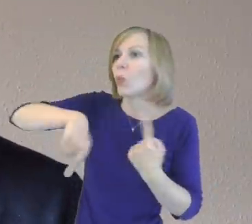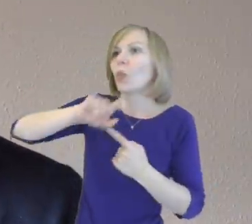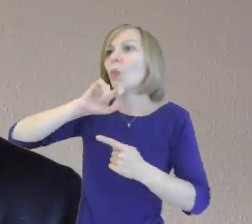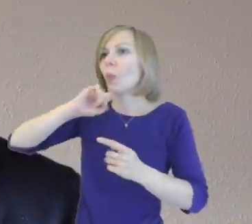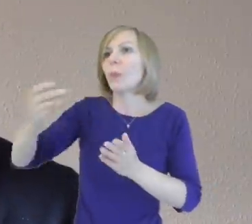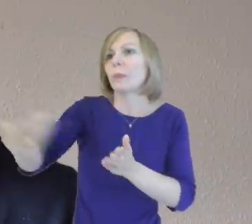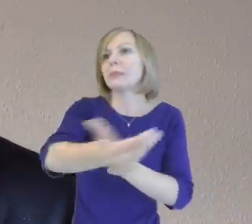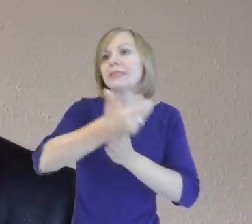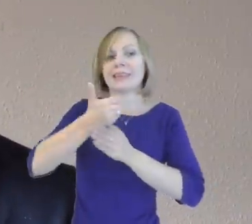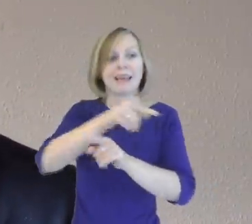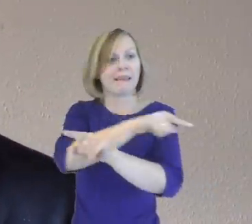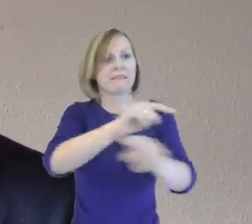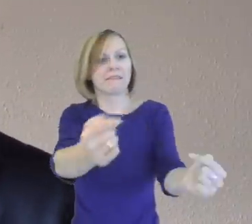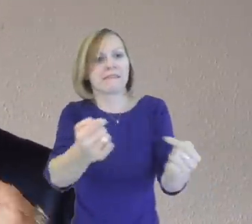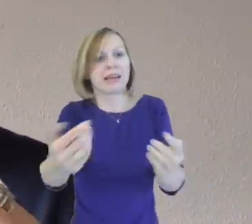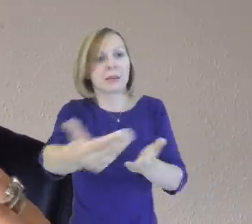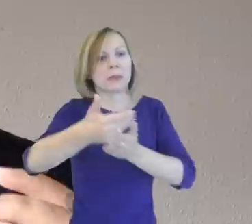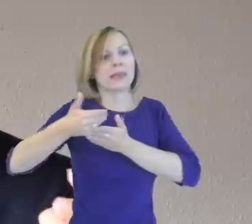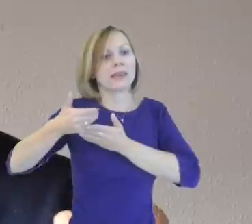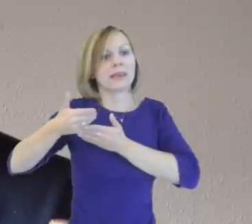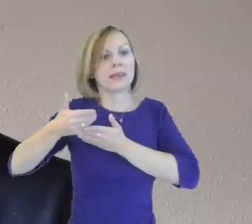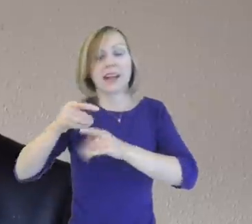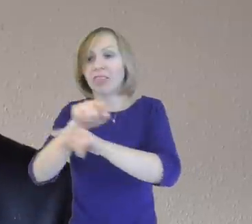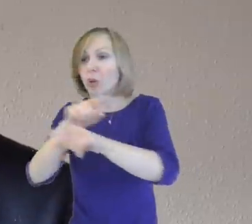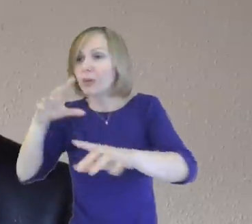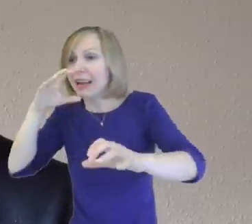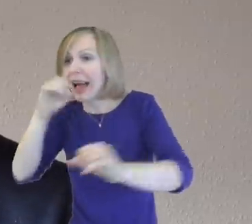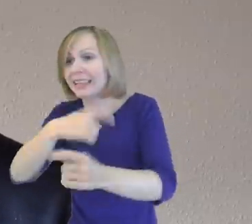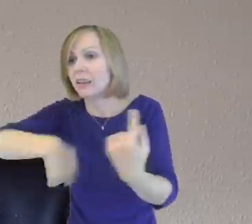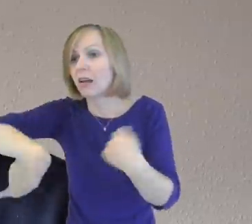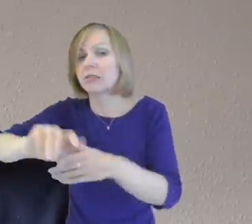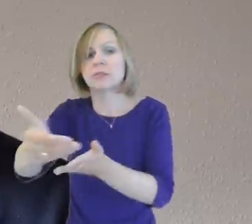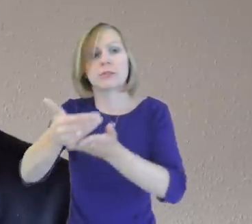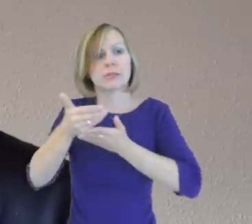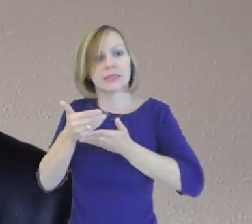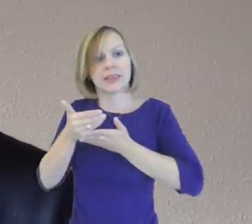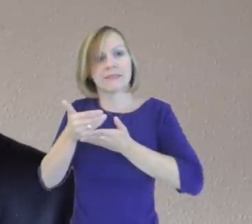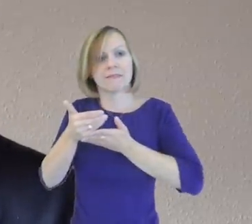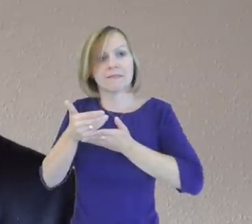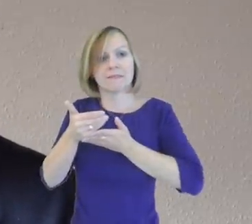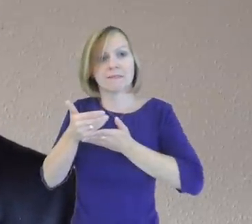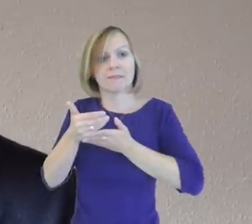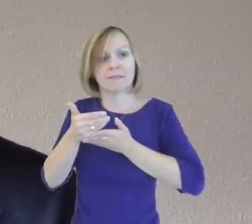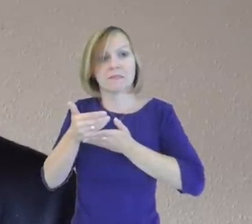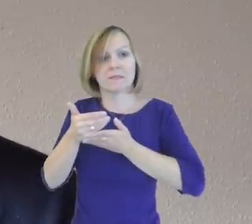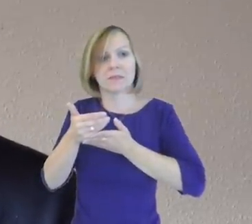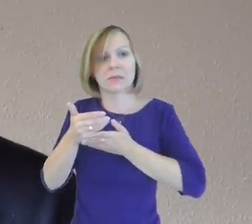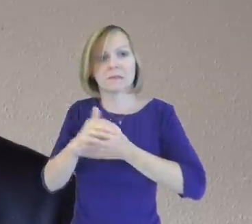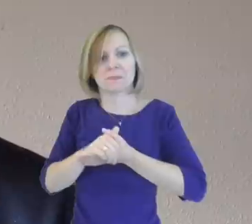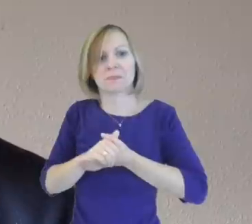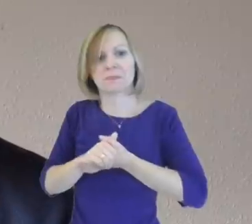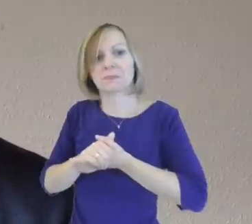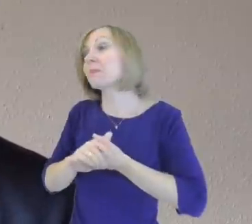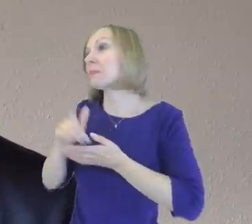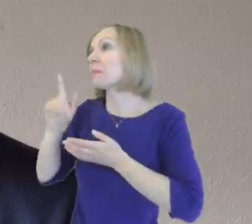saved from our enemies, and from the hand of all that hate us, to perform the mercy promise